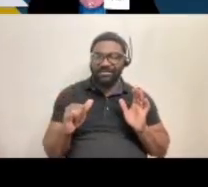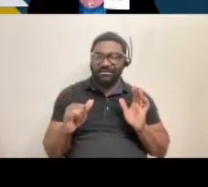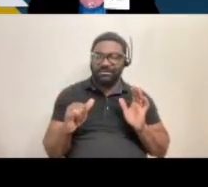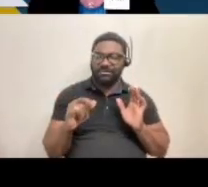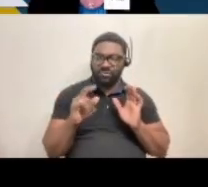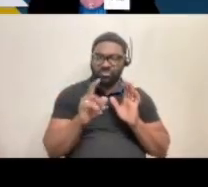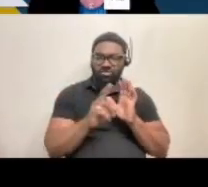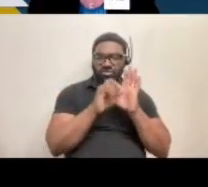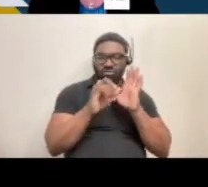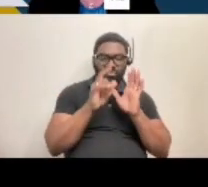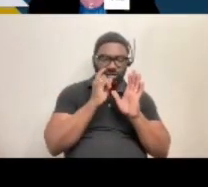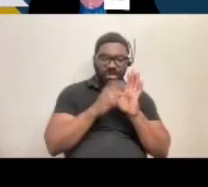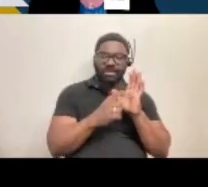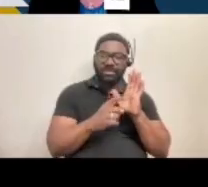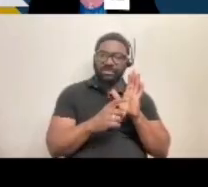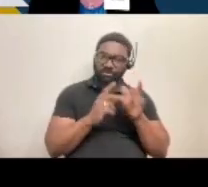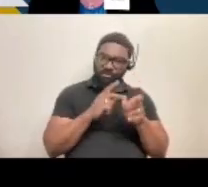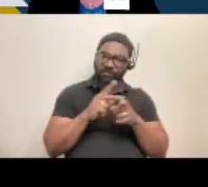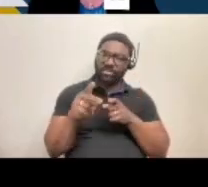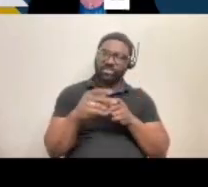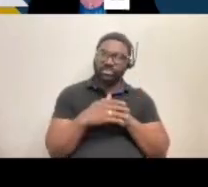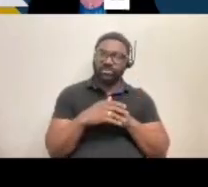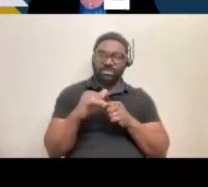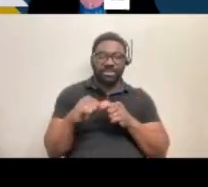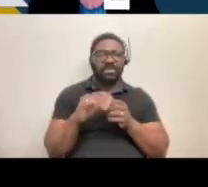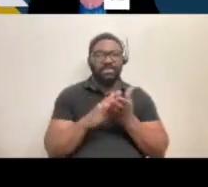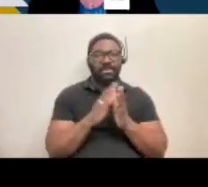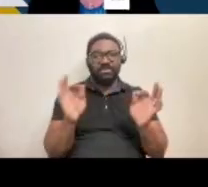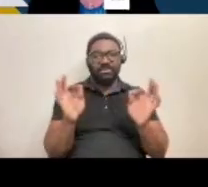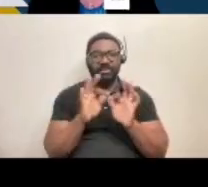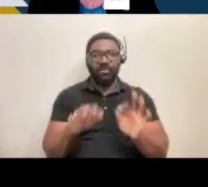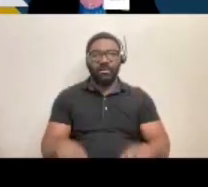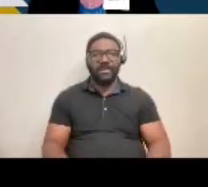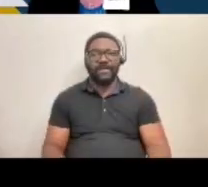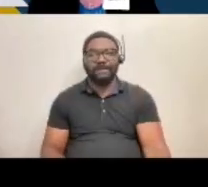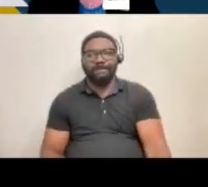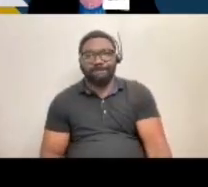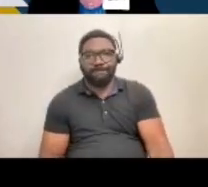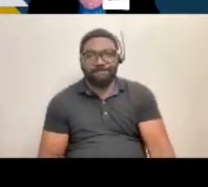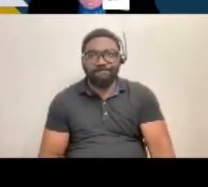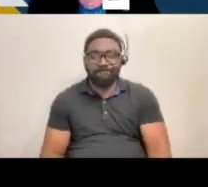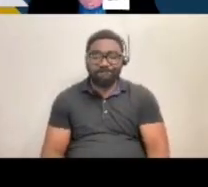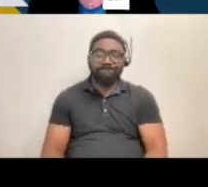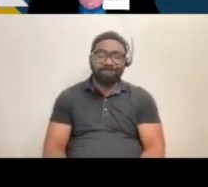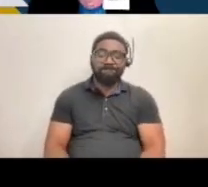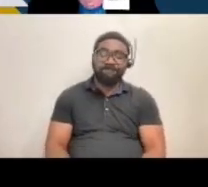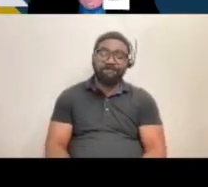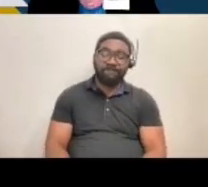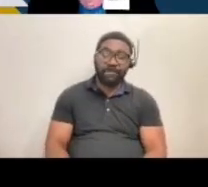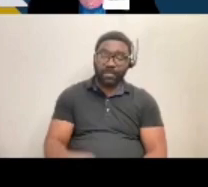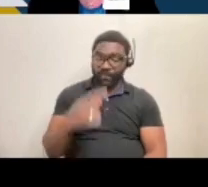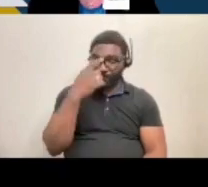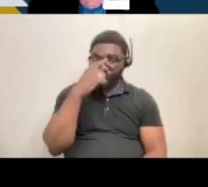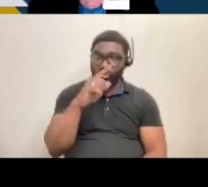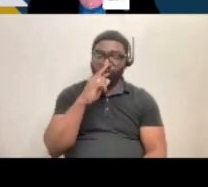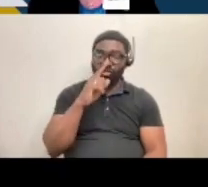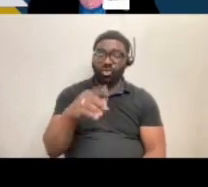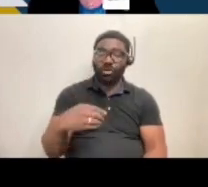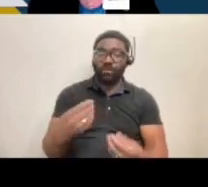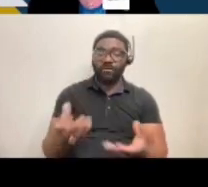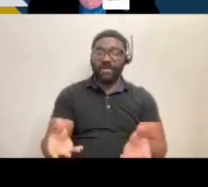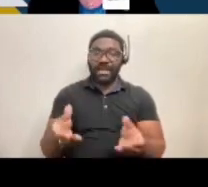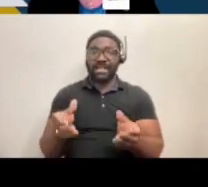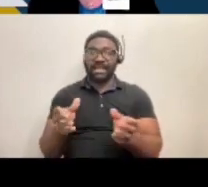of the professionalism, which becomes so important. So for sure, being able to provide those